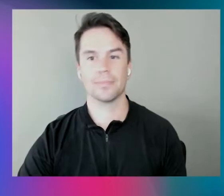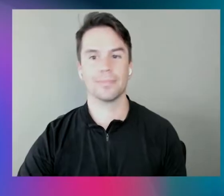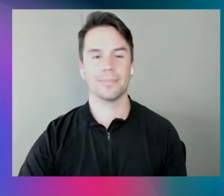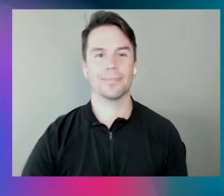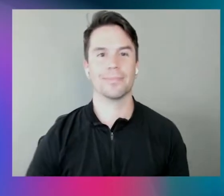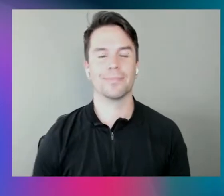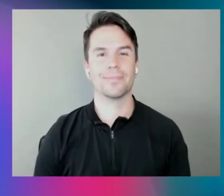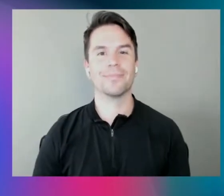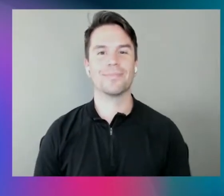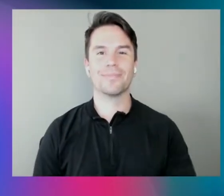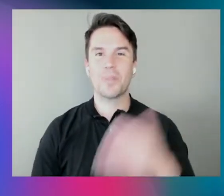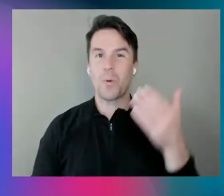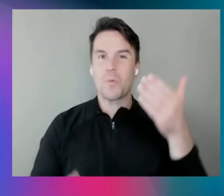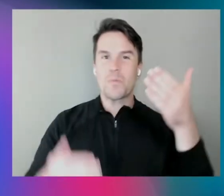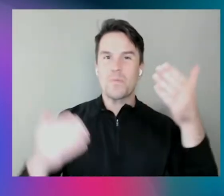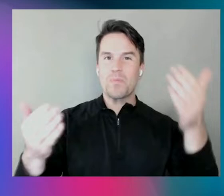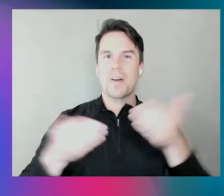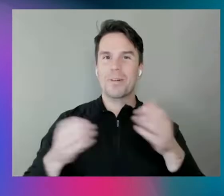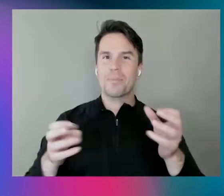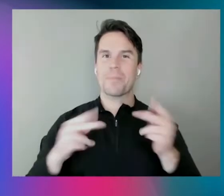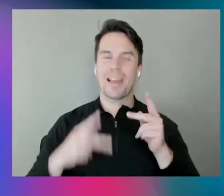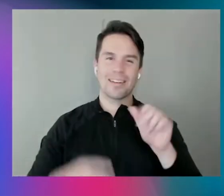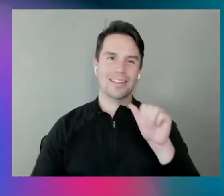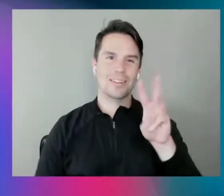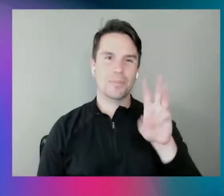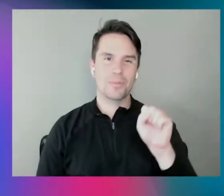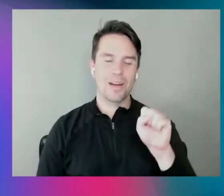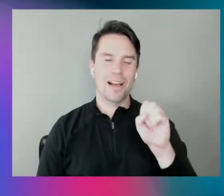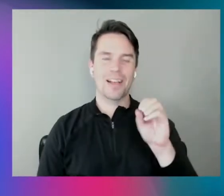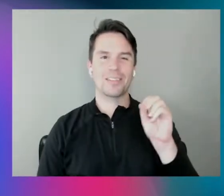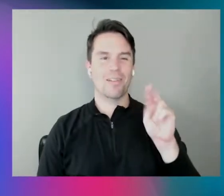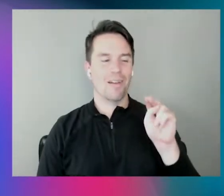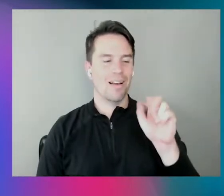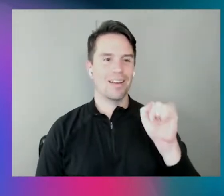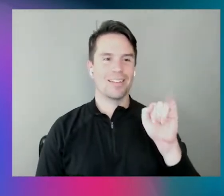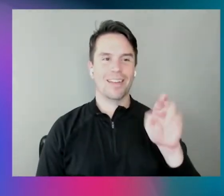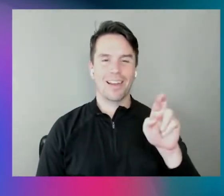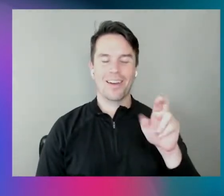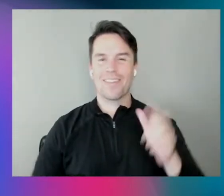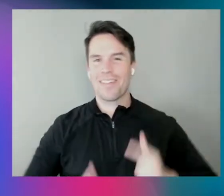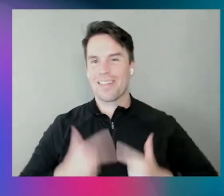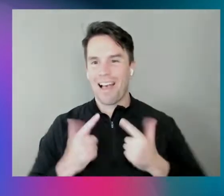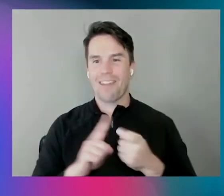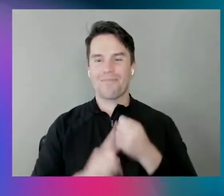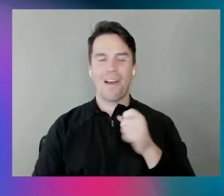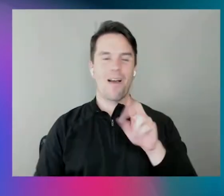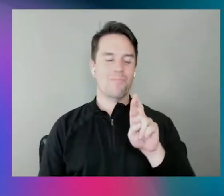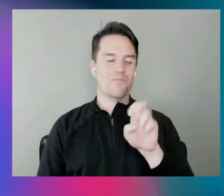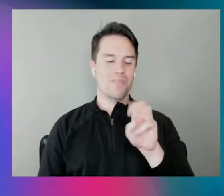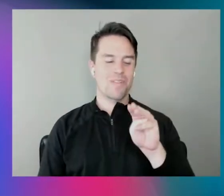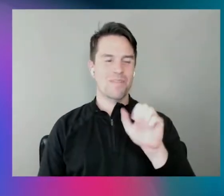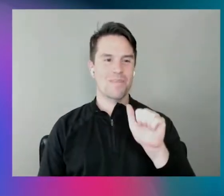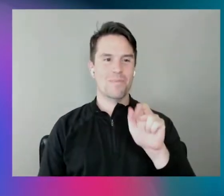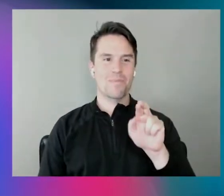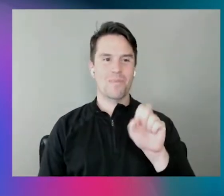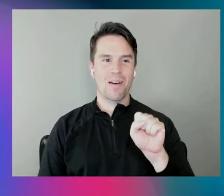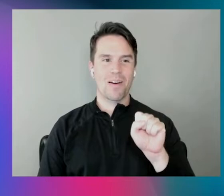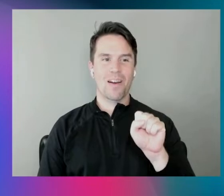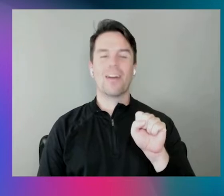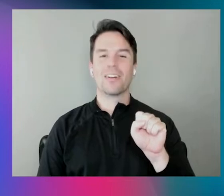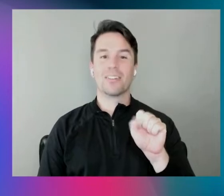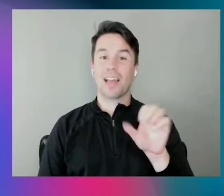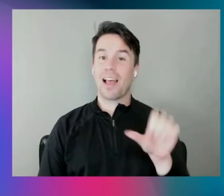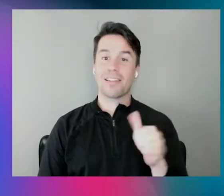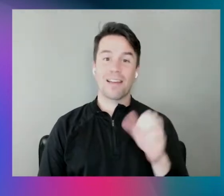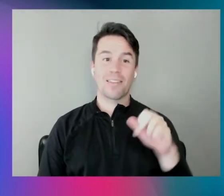Welcome back to AWS On Air, live from Remars, and another episode of Amster and the Brits Code Corner. Code